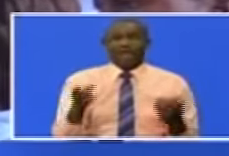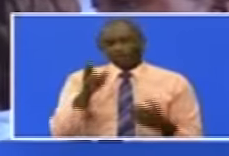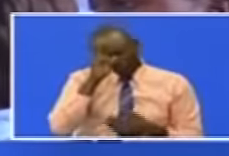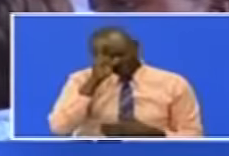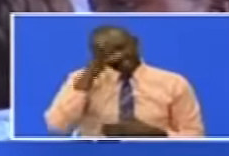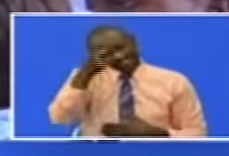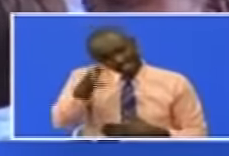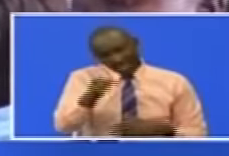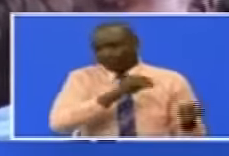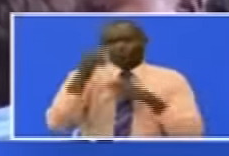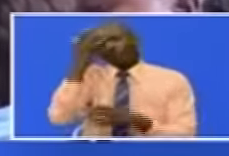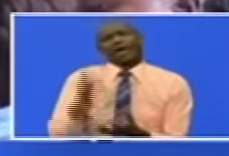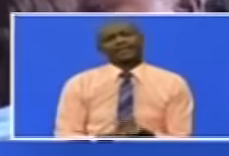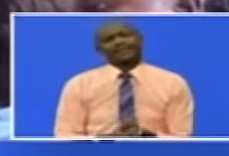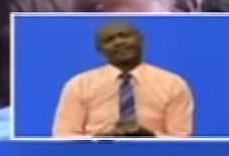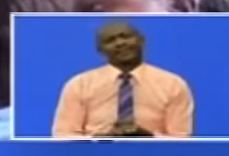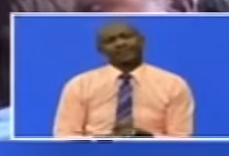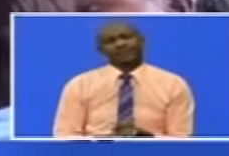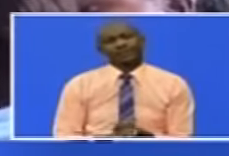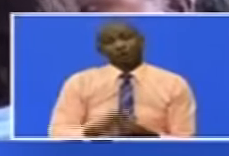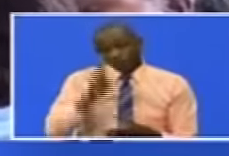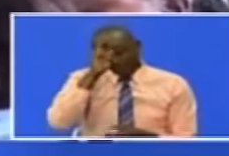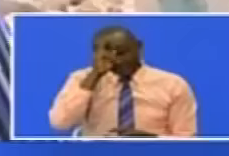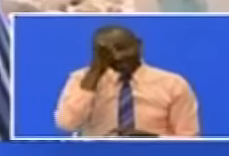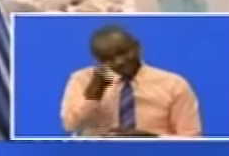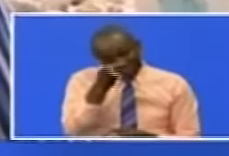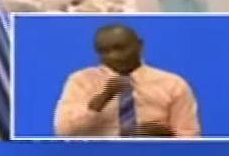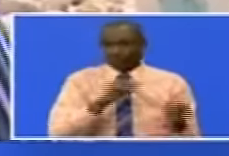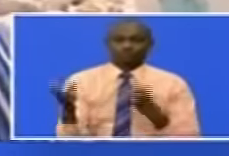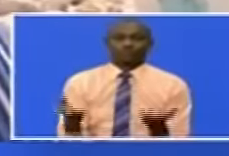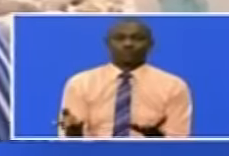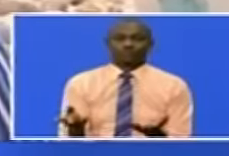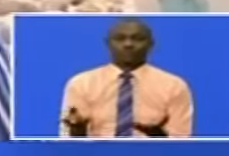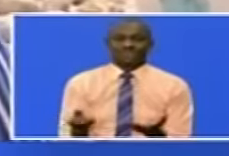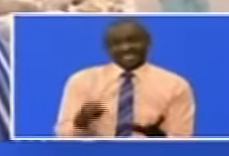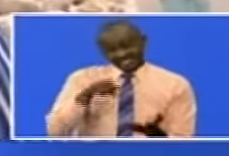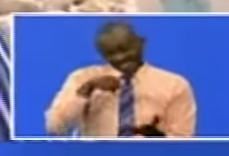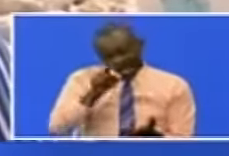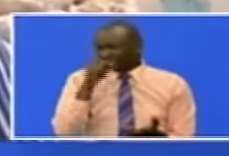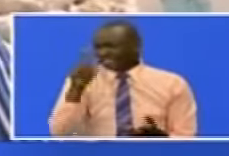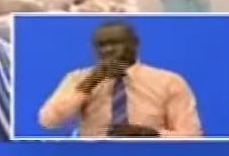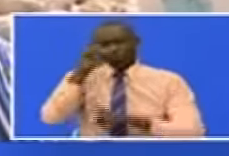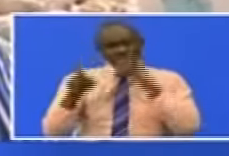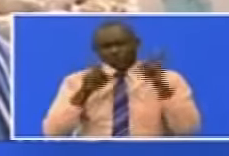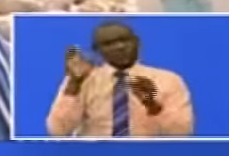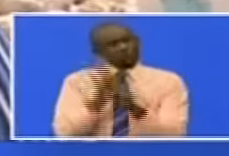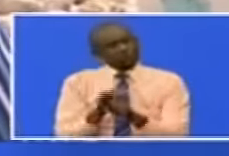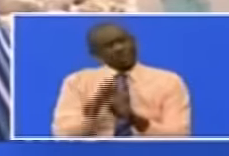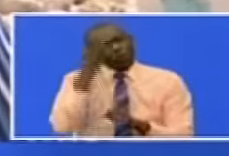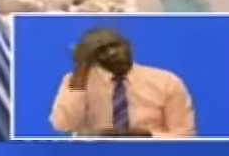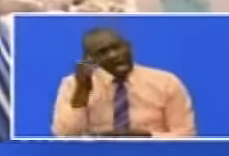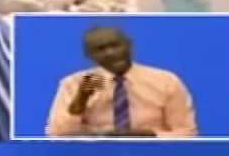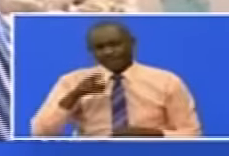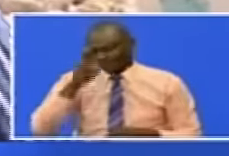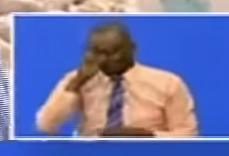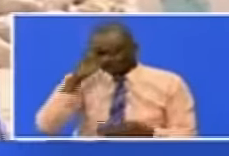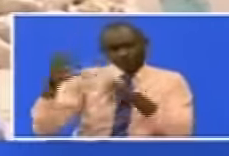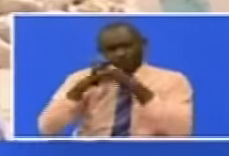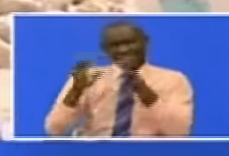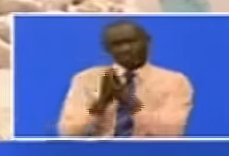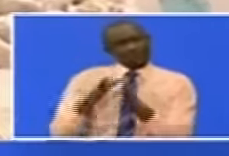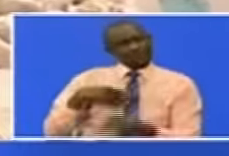removed? Yes, I'm not understanding that. Yes, there were officers. There were officers here. Yeah. Kadhalika wanaibua swali, mbona maafisa wa polisi walishirikiana na wananchi,